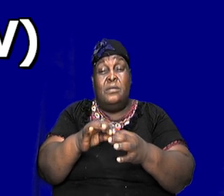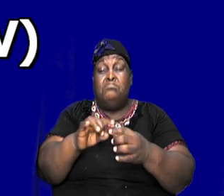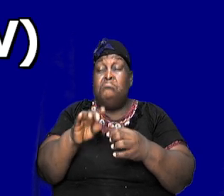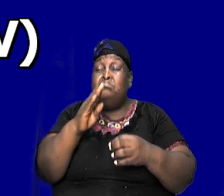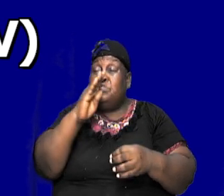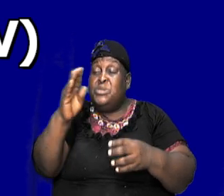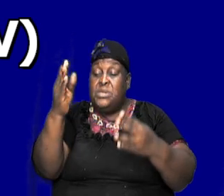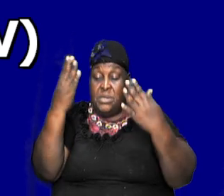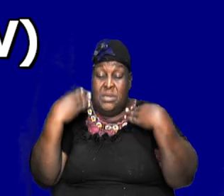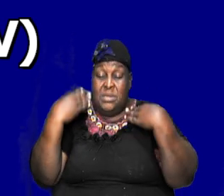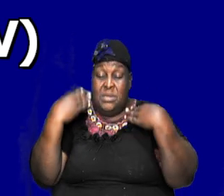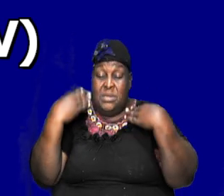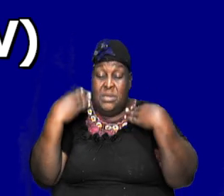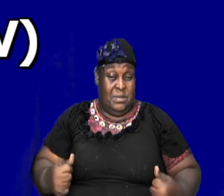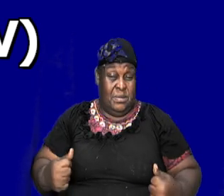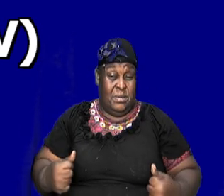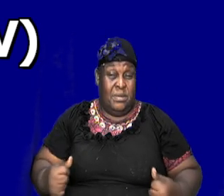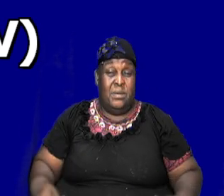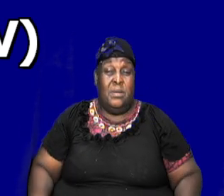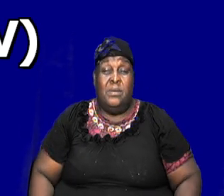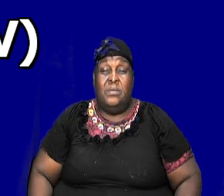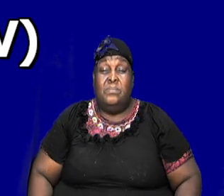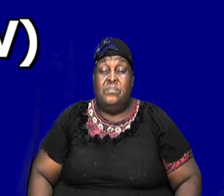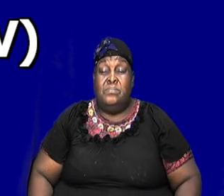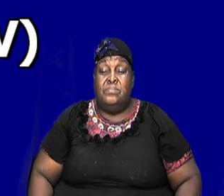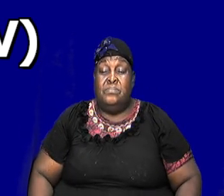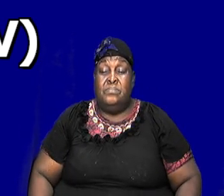healed. You know?